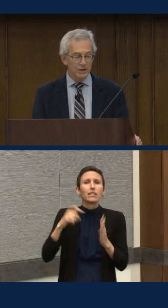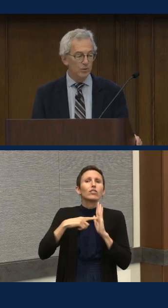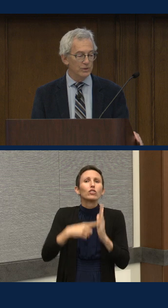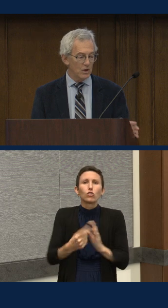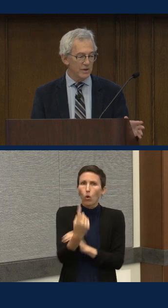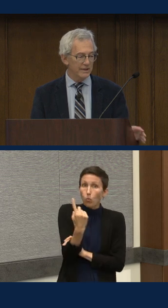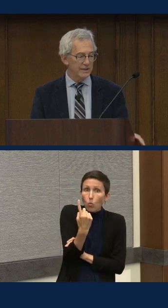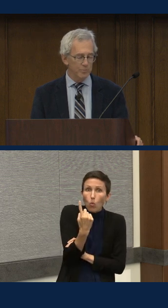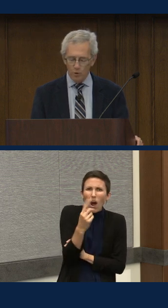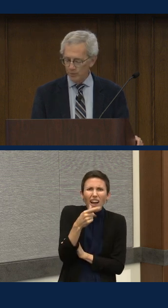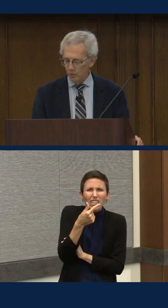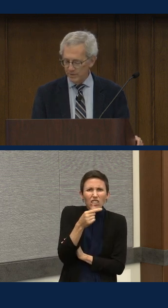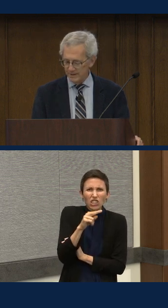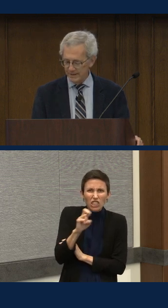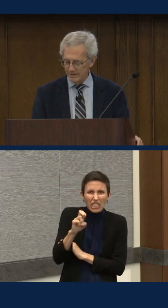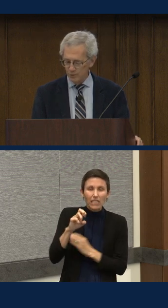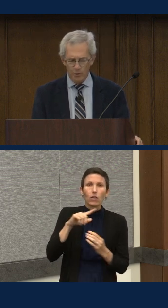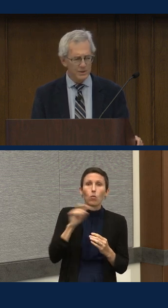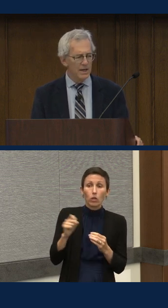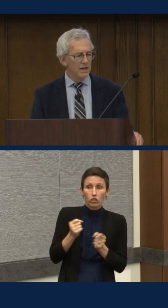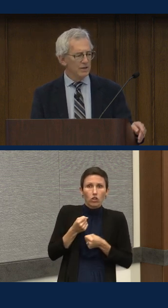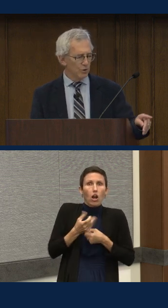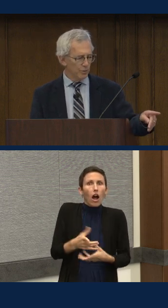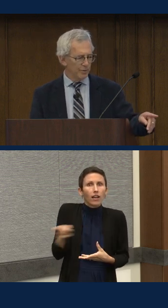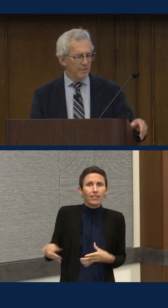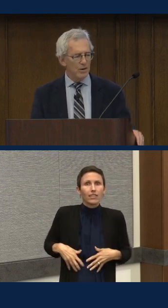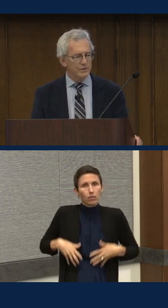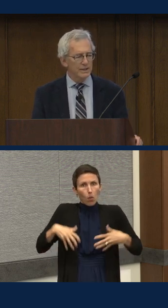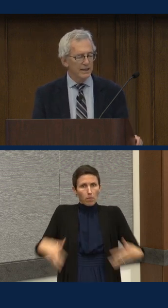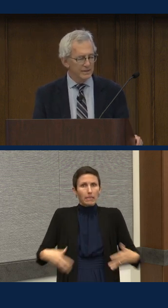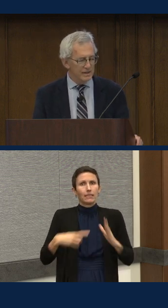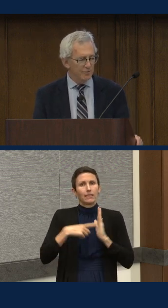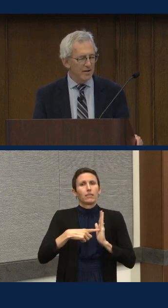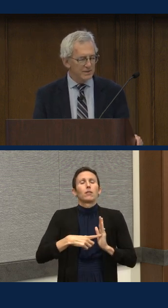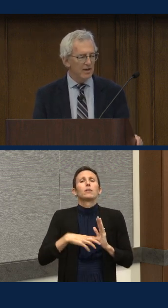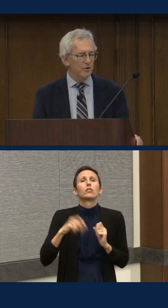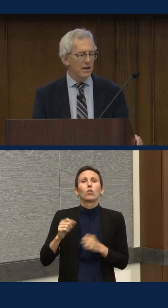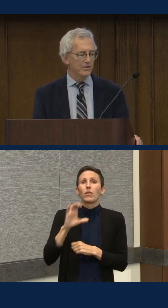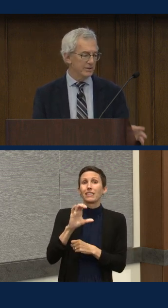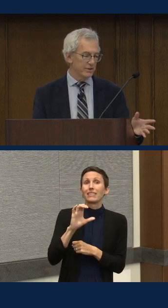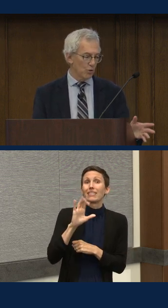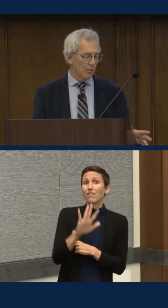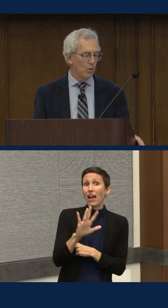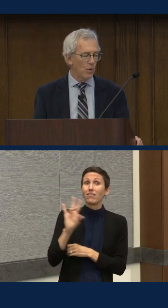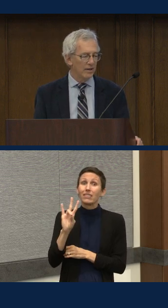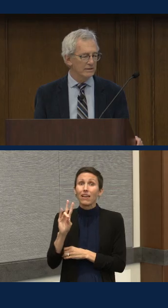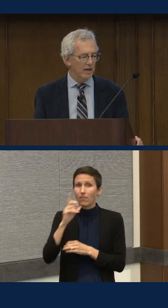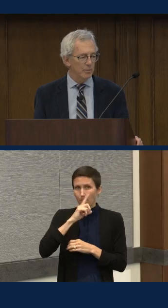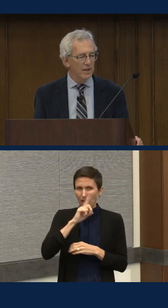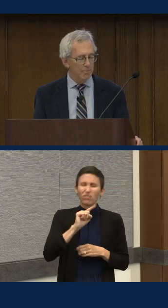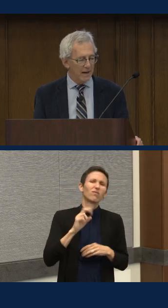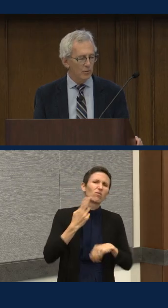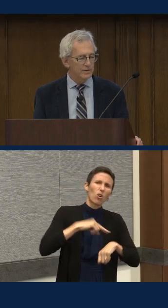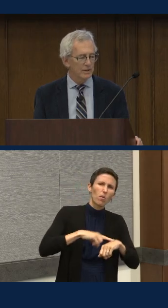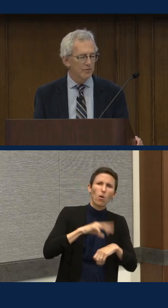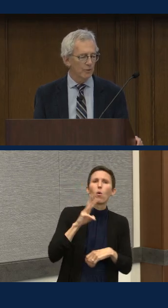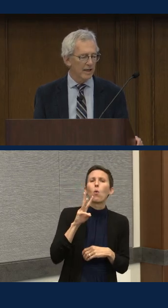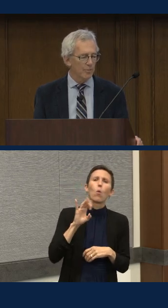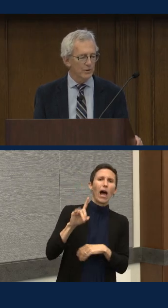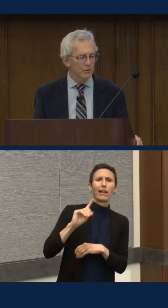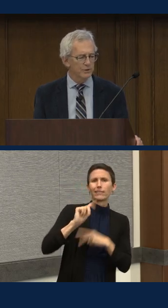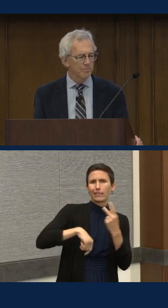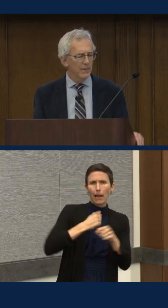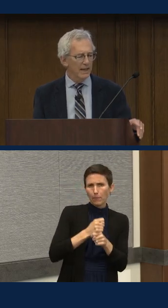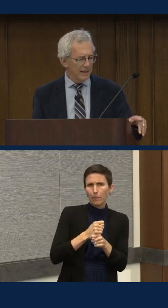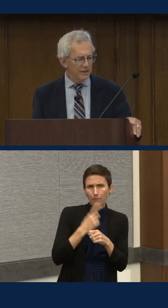single gene was causing these morbid obesity syndromes. So the mouse, the C57 mouse, is a normal wild type mouse for